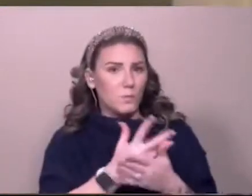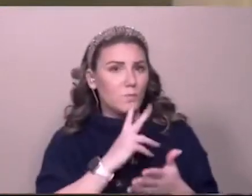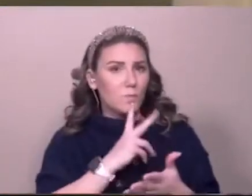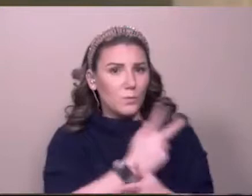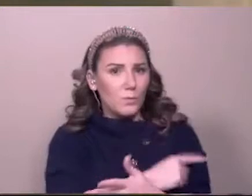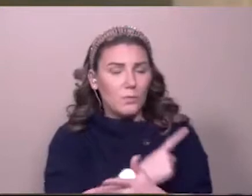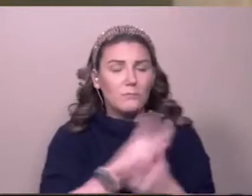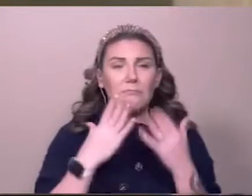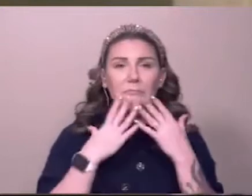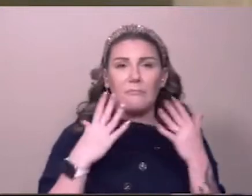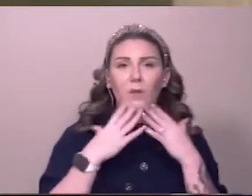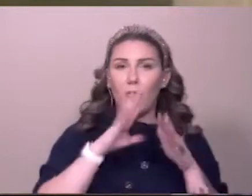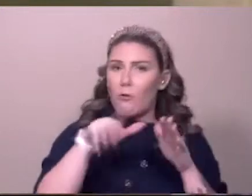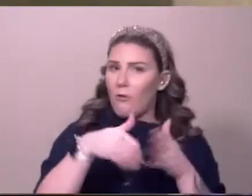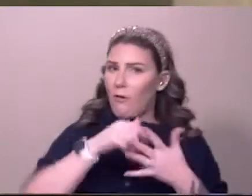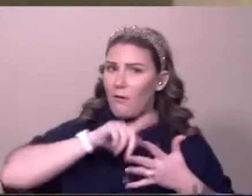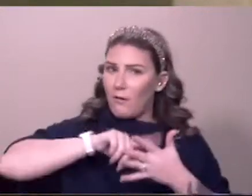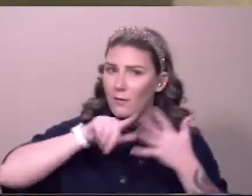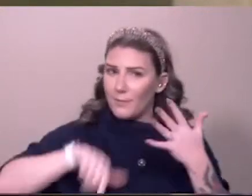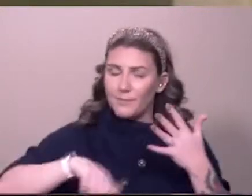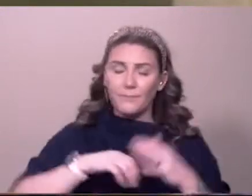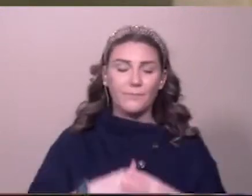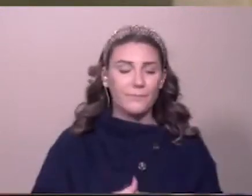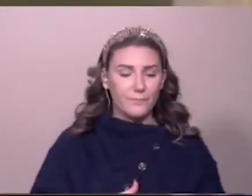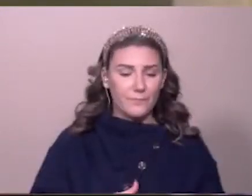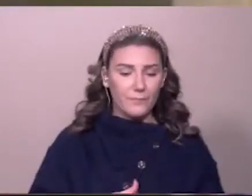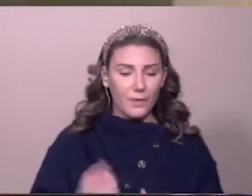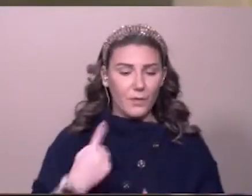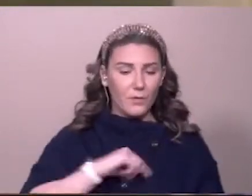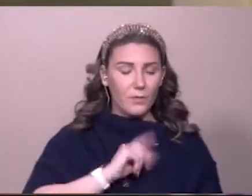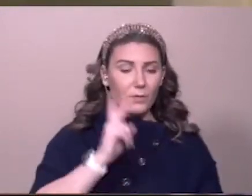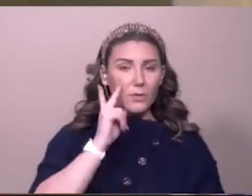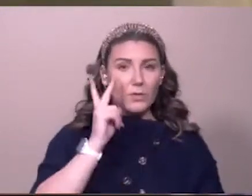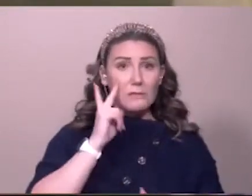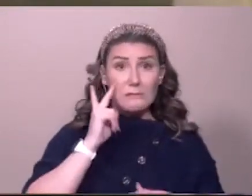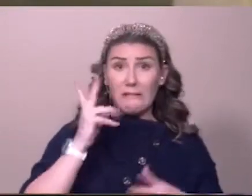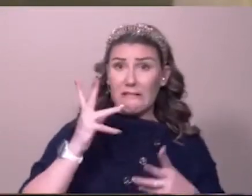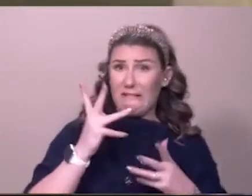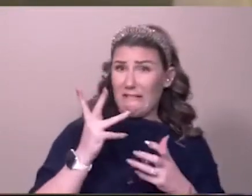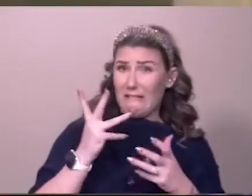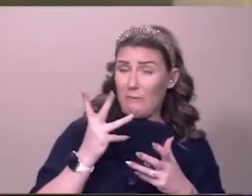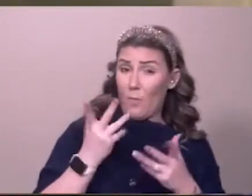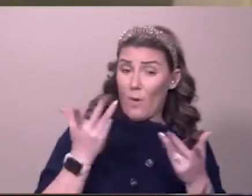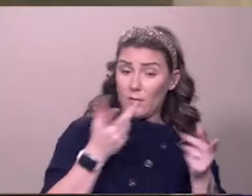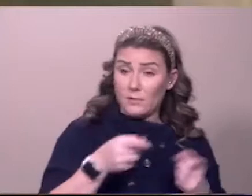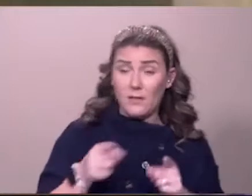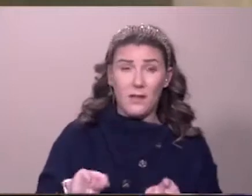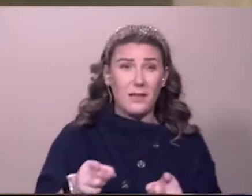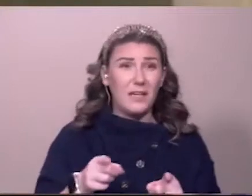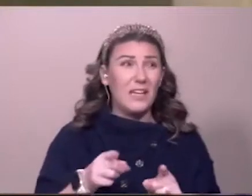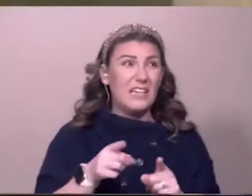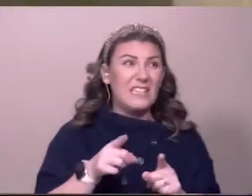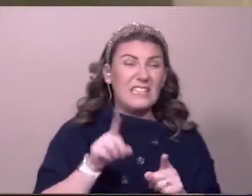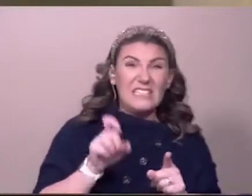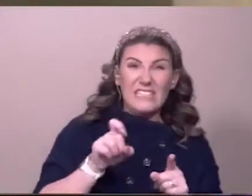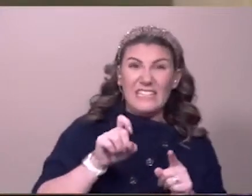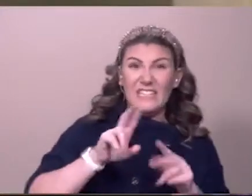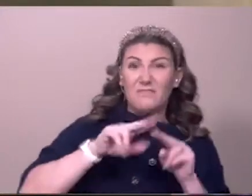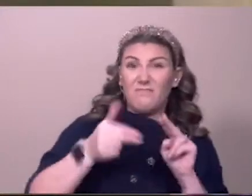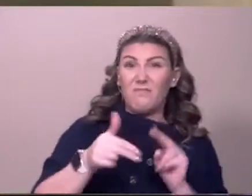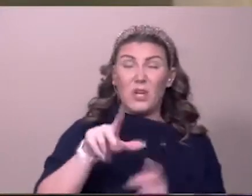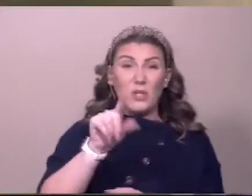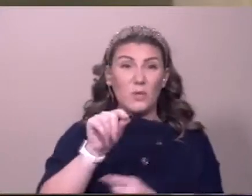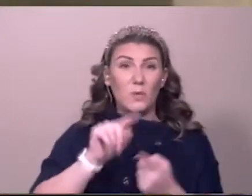for all of those things. I think we're seeing in the trends that we still have to come off about 20 to 30% of current